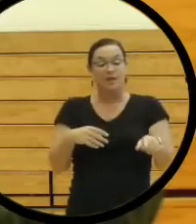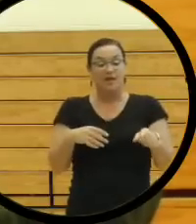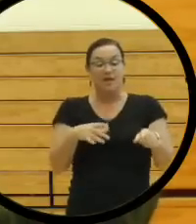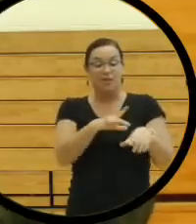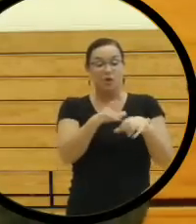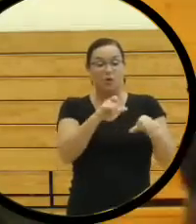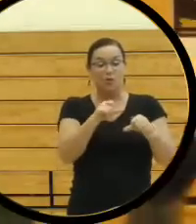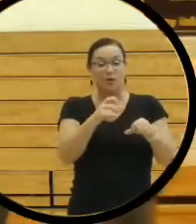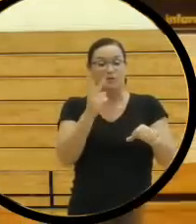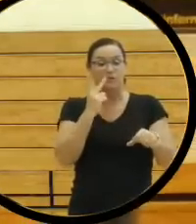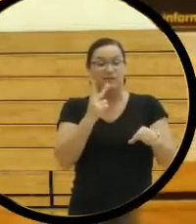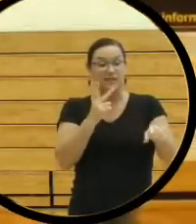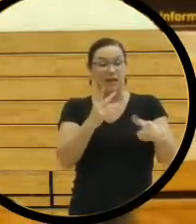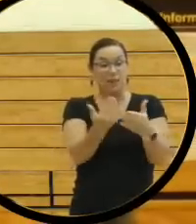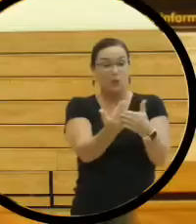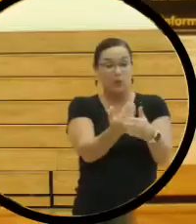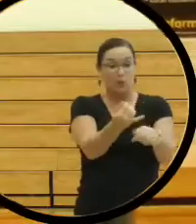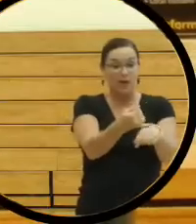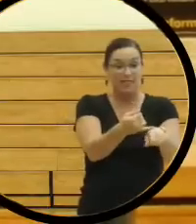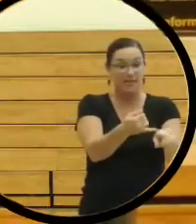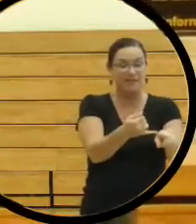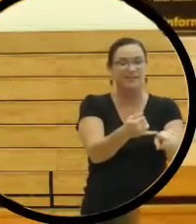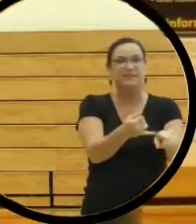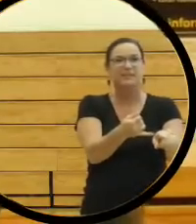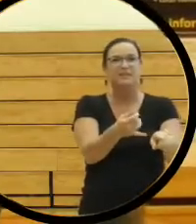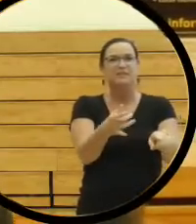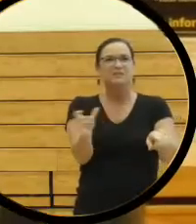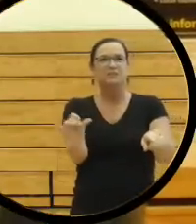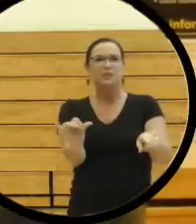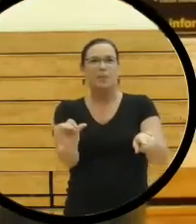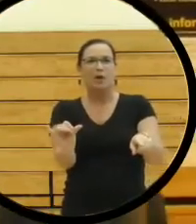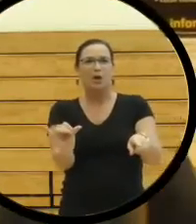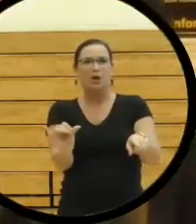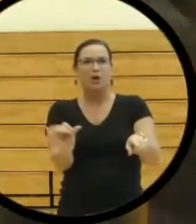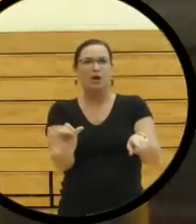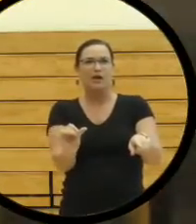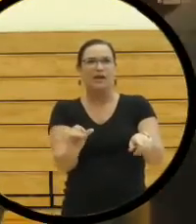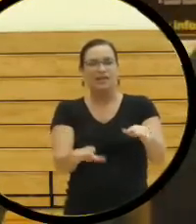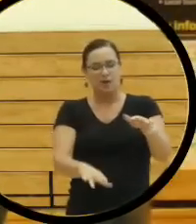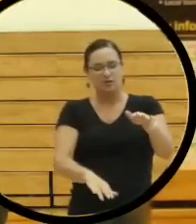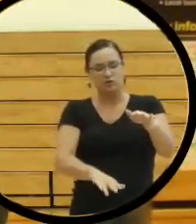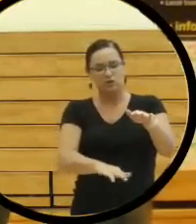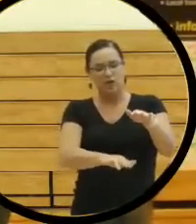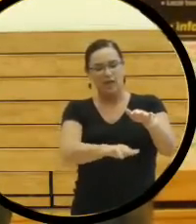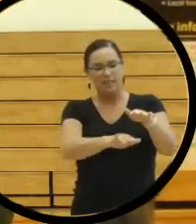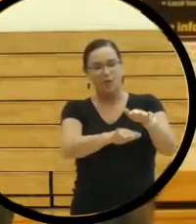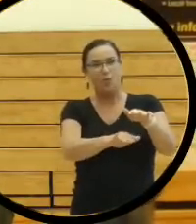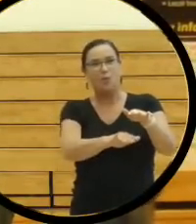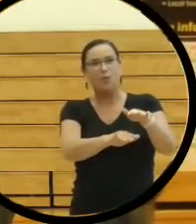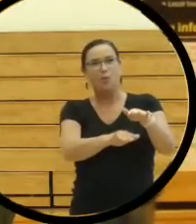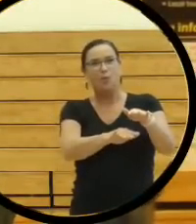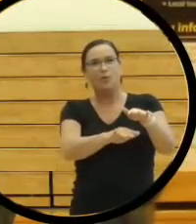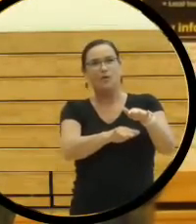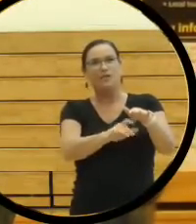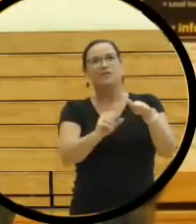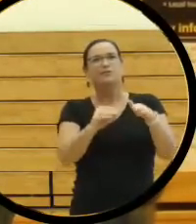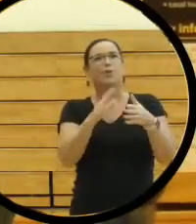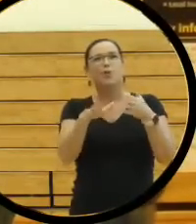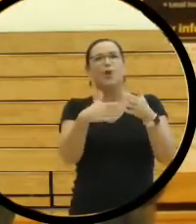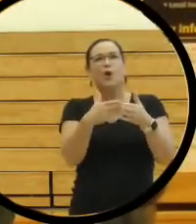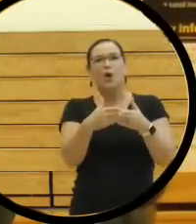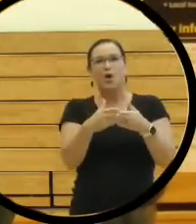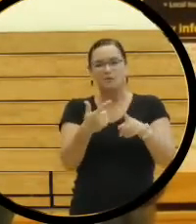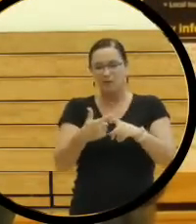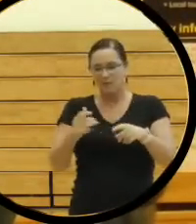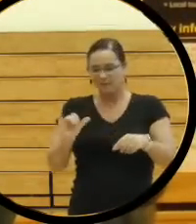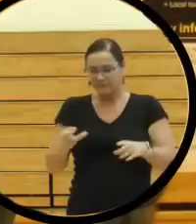earthquakes we see in Kilauea and Mauna Loa. They're representative of magma getting up shallow beneath the structure. So they're all feeding off